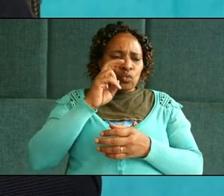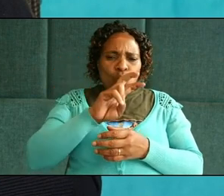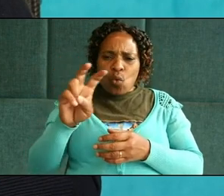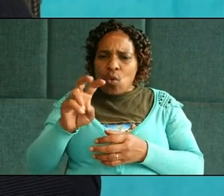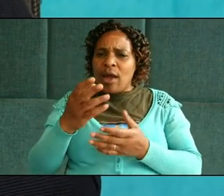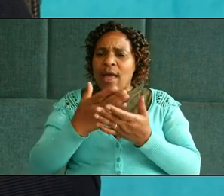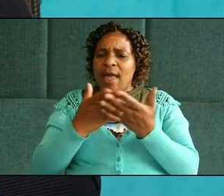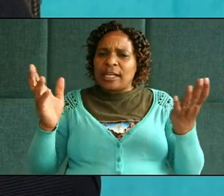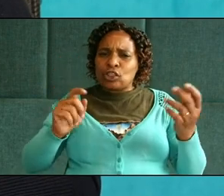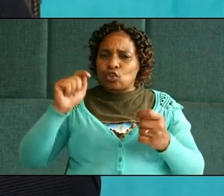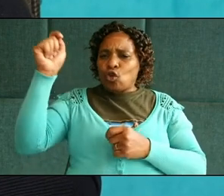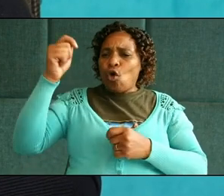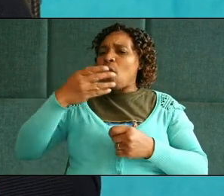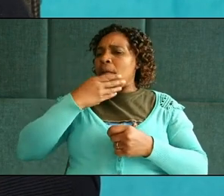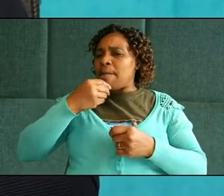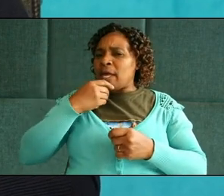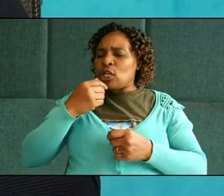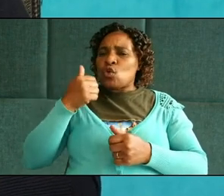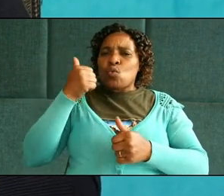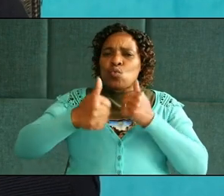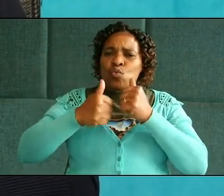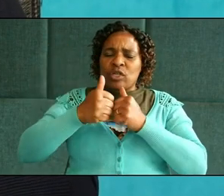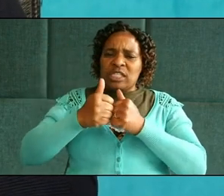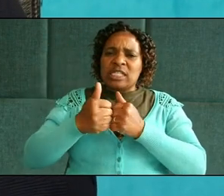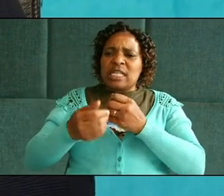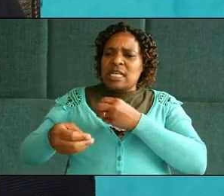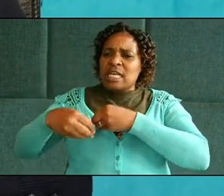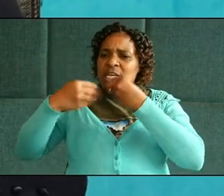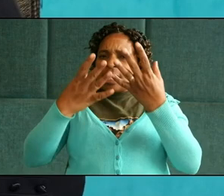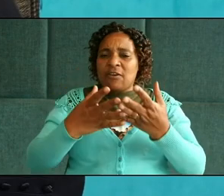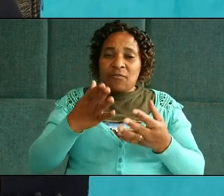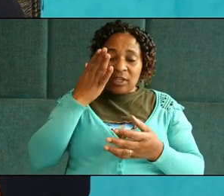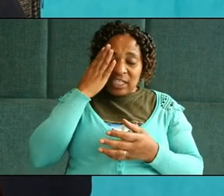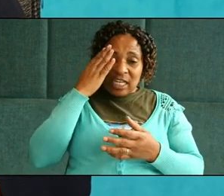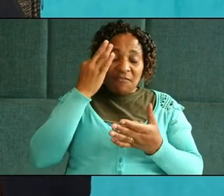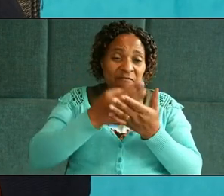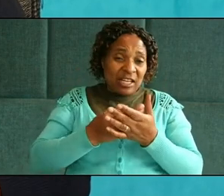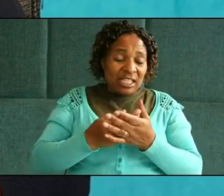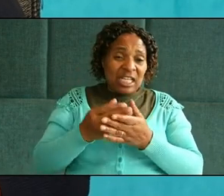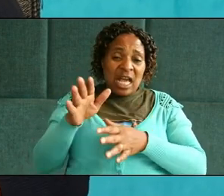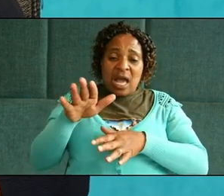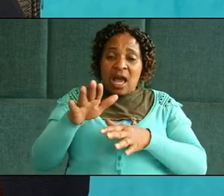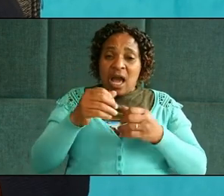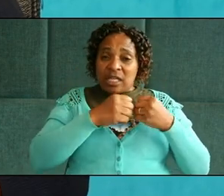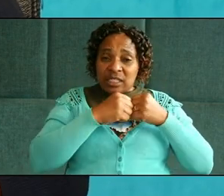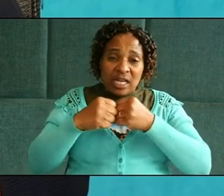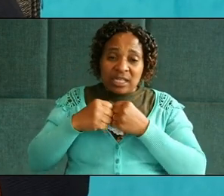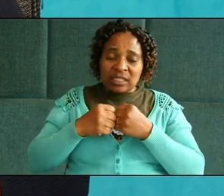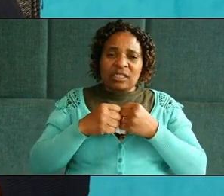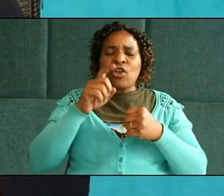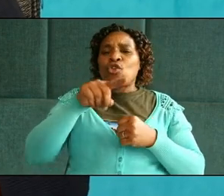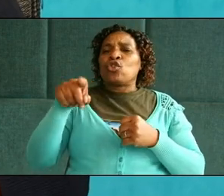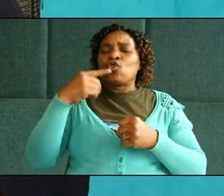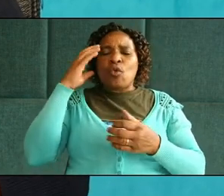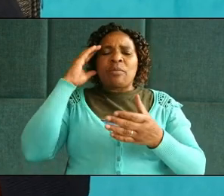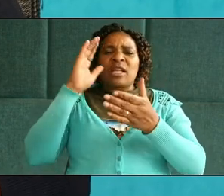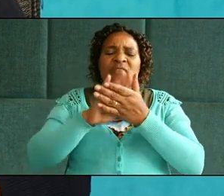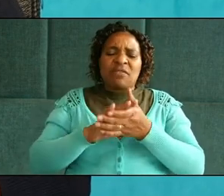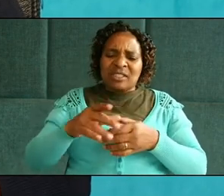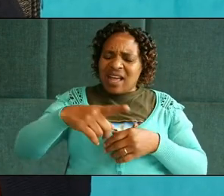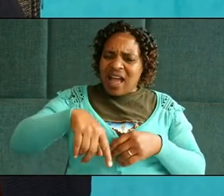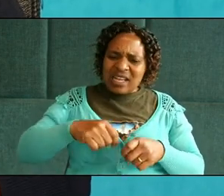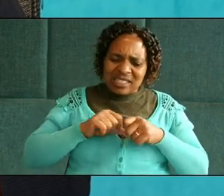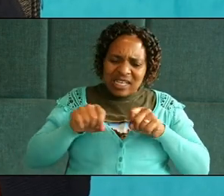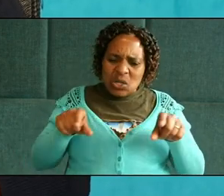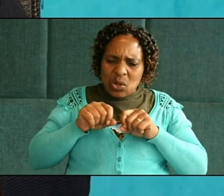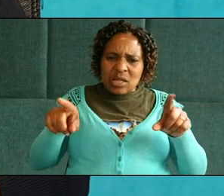giants whose power had staggered Israel's faith. And those who did not believe, who were like, no, we're grasshoppers, we cannot